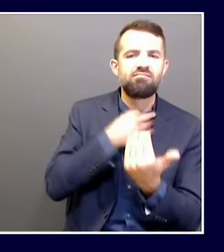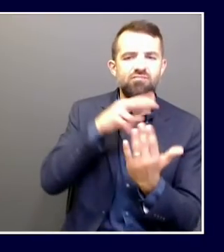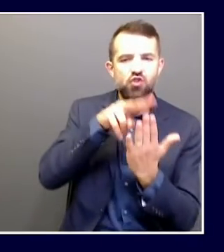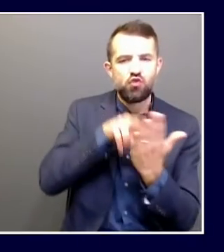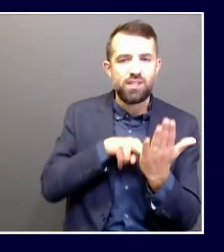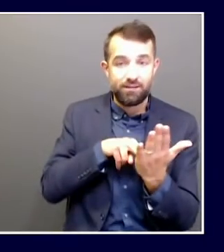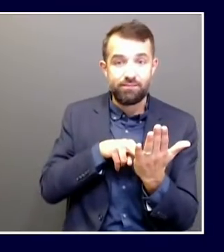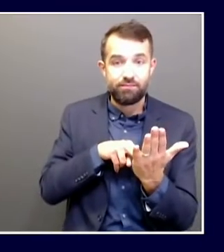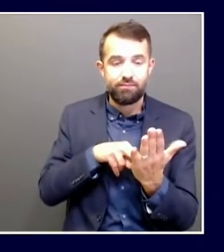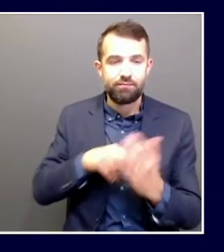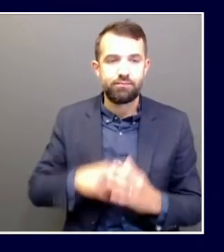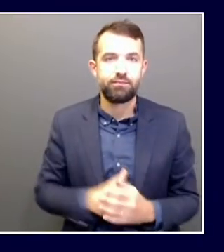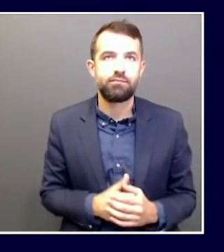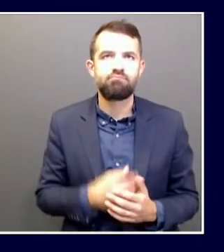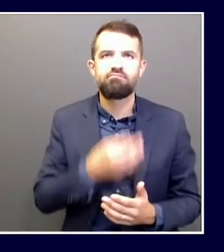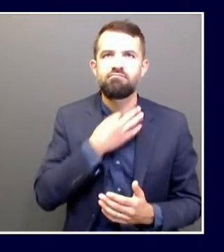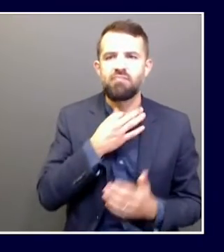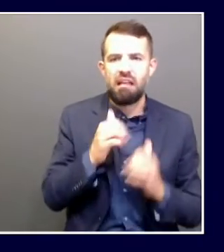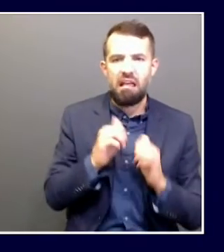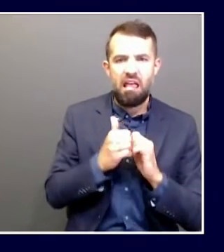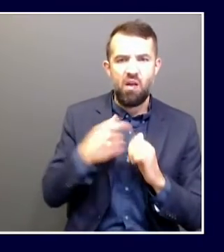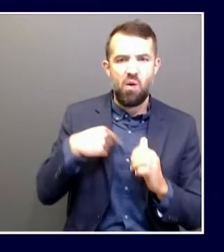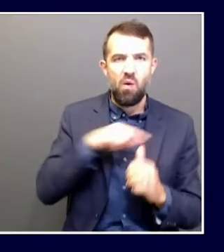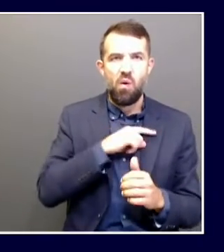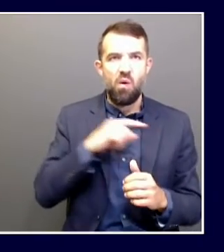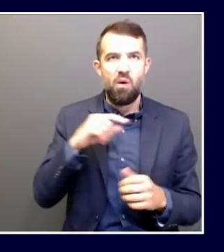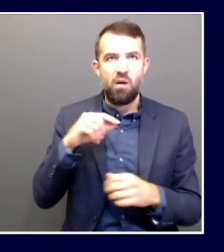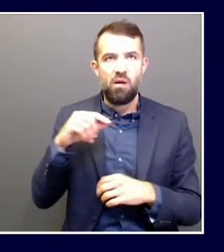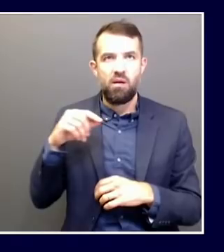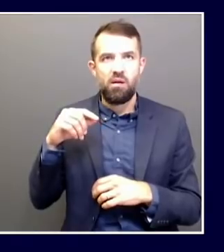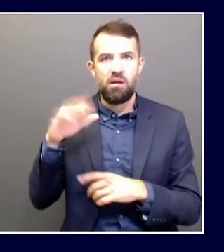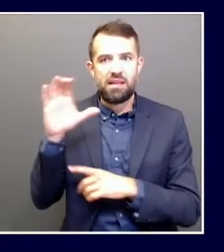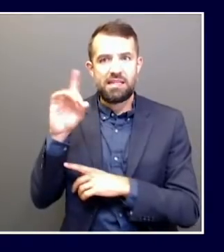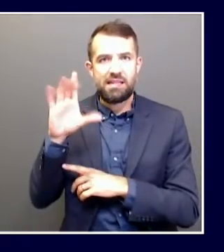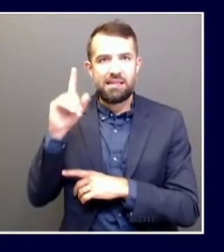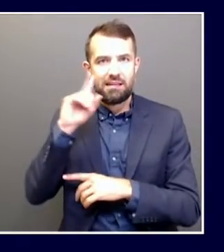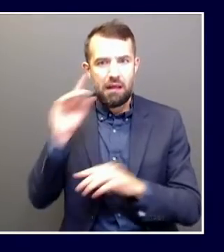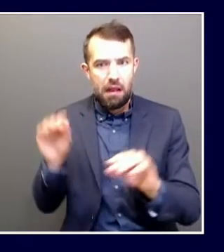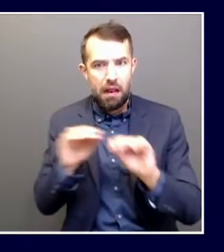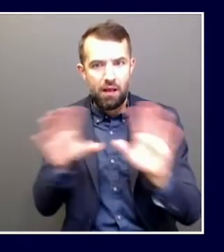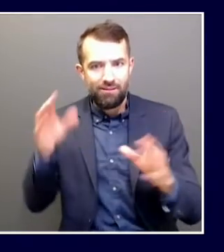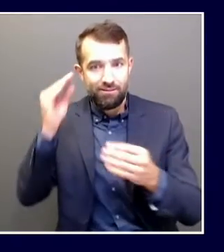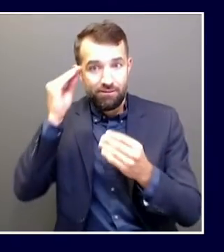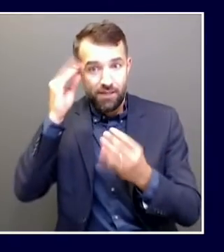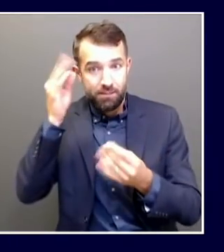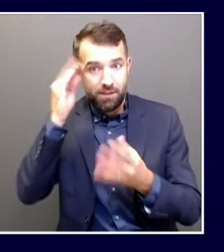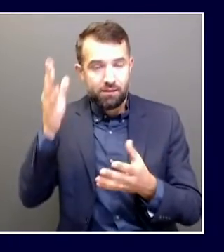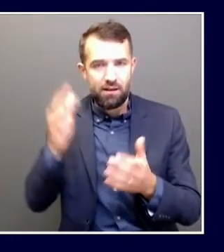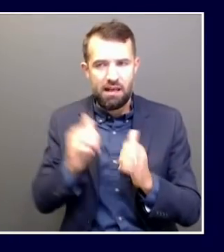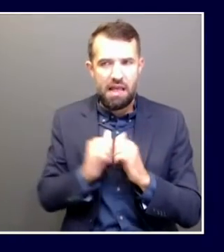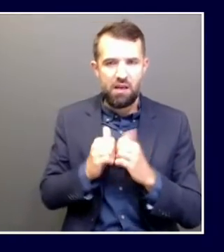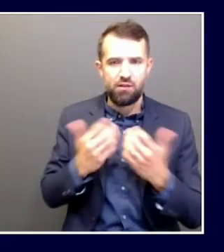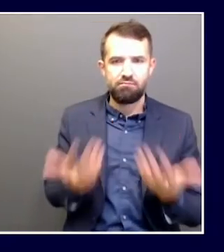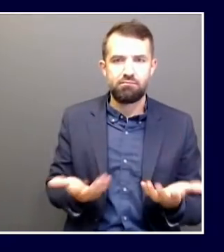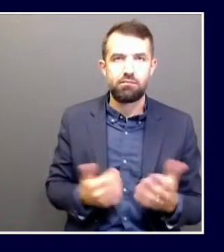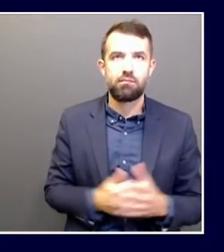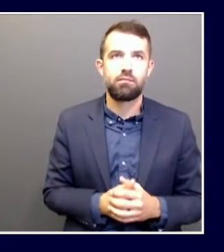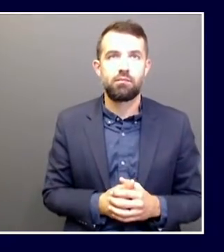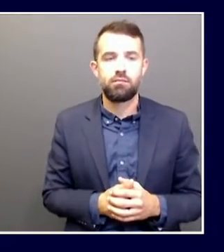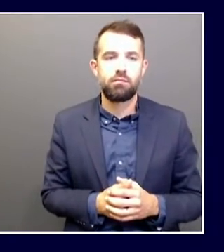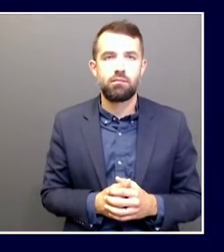implications for our agency would be, though. Thank you so much. Yep, thank you. Let me go to Mal Meyer next.